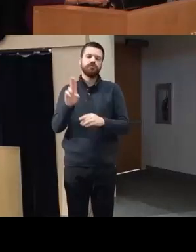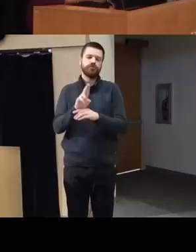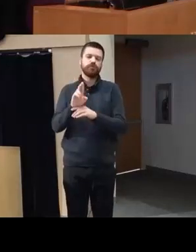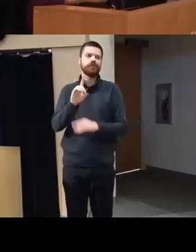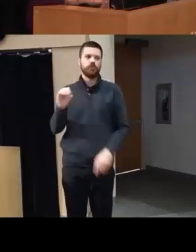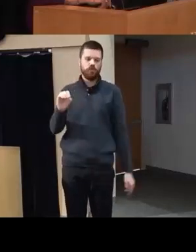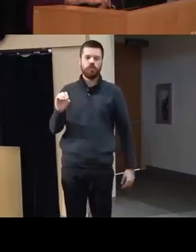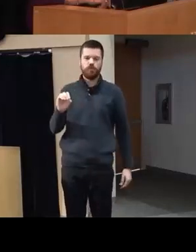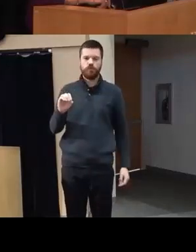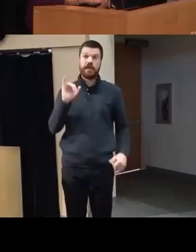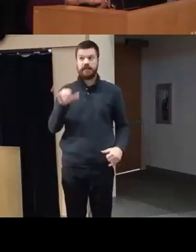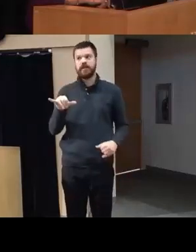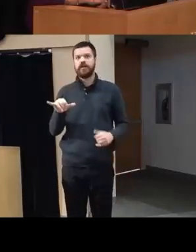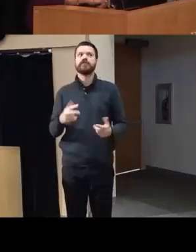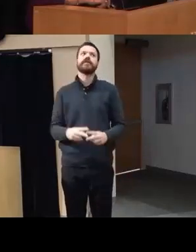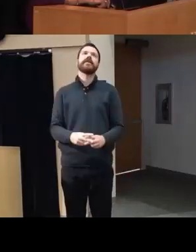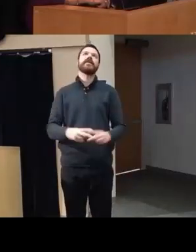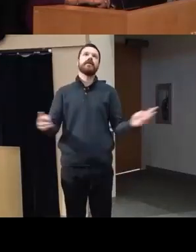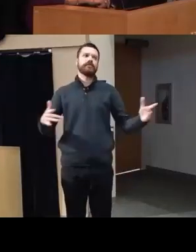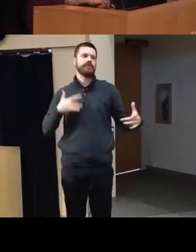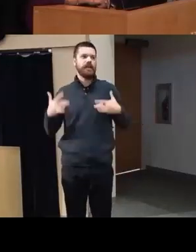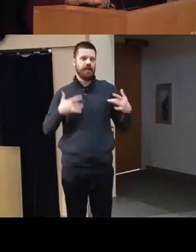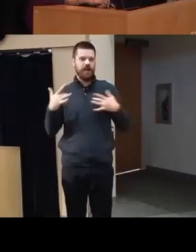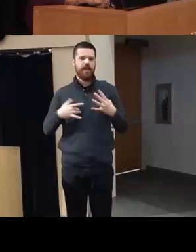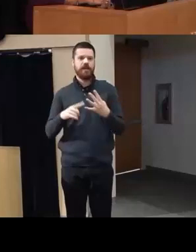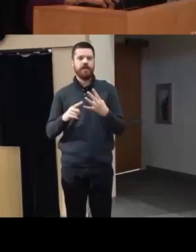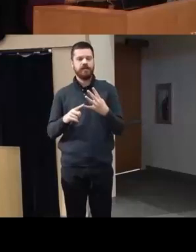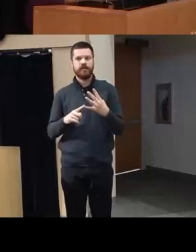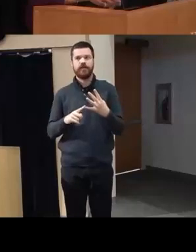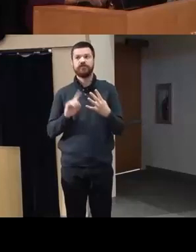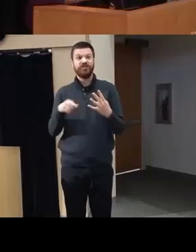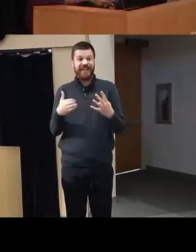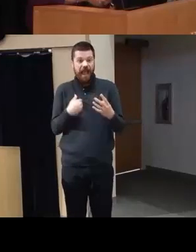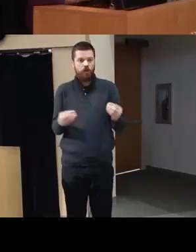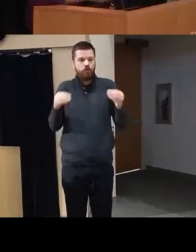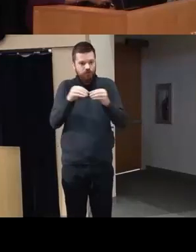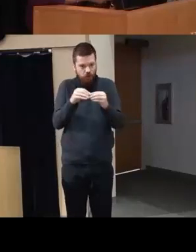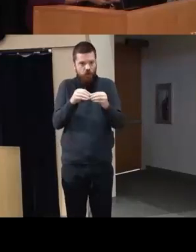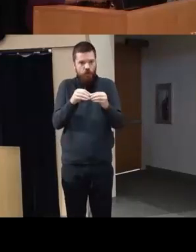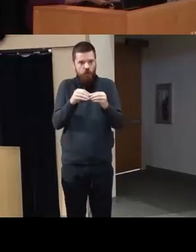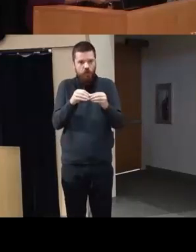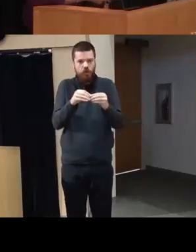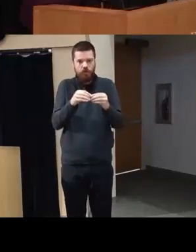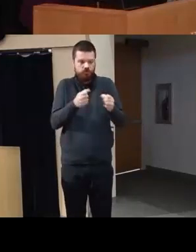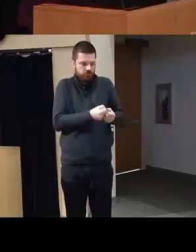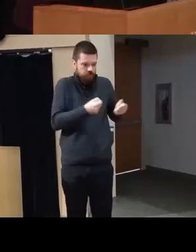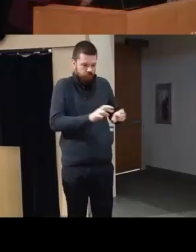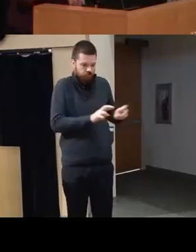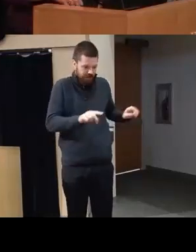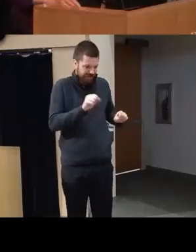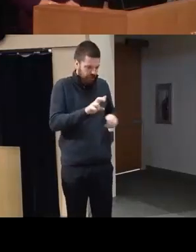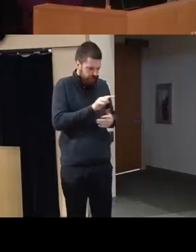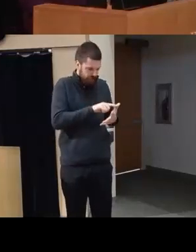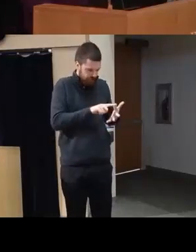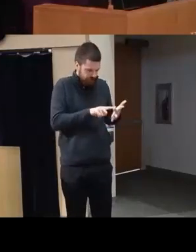And that was, of course, a very exciting development. We just had more in our treatment armamentarium, and the list of